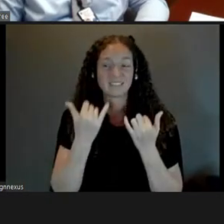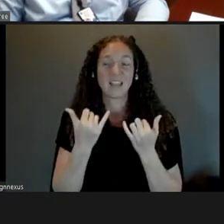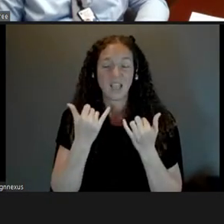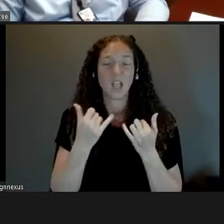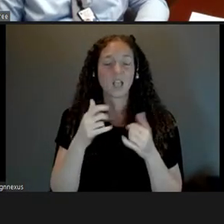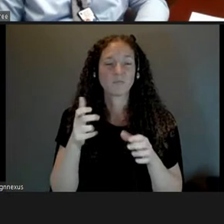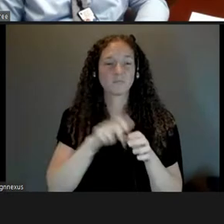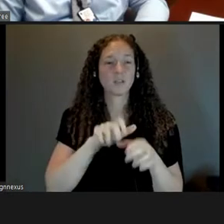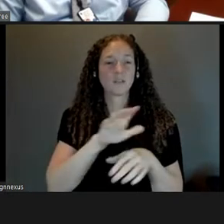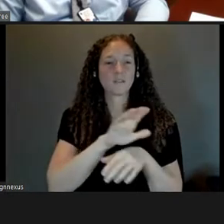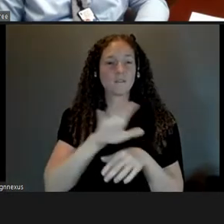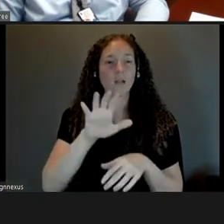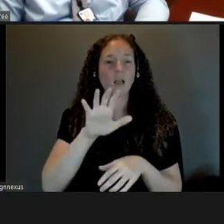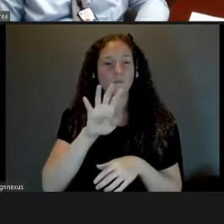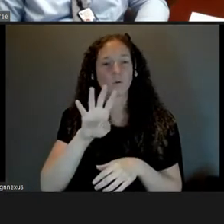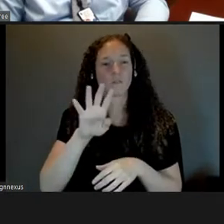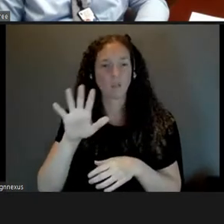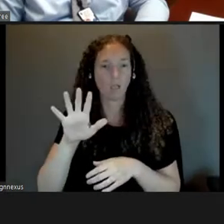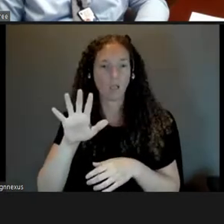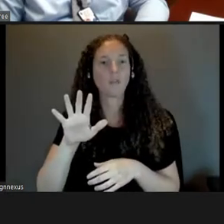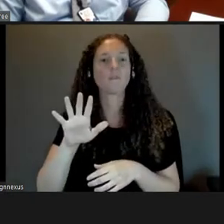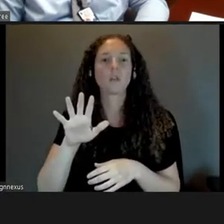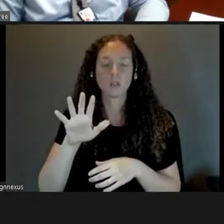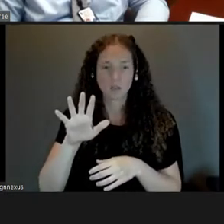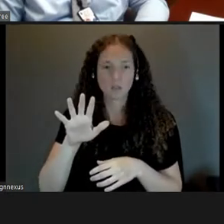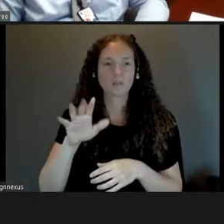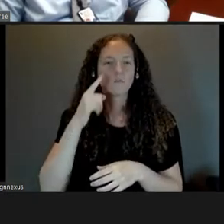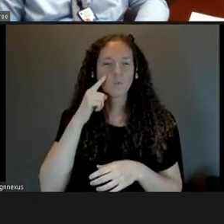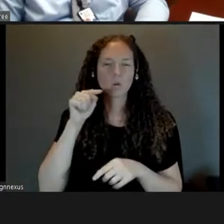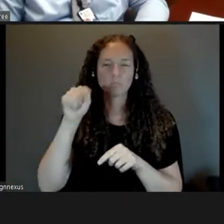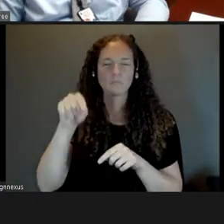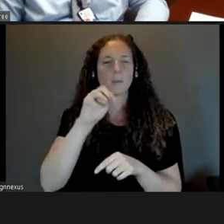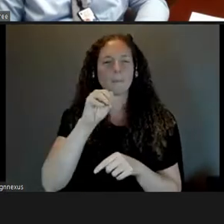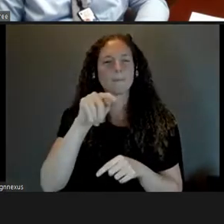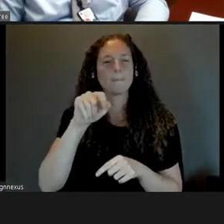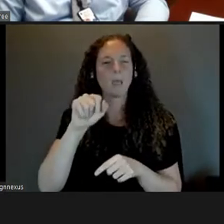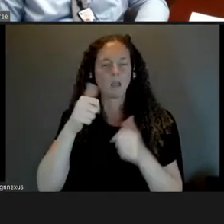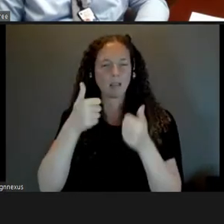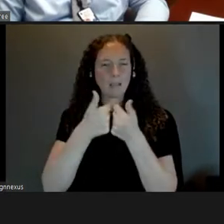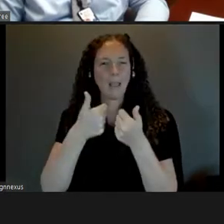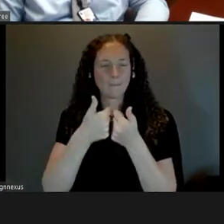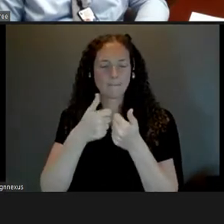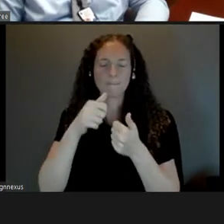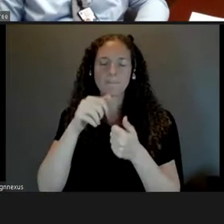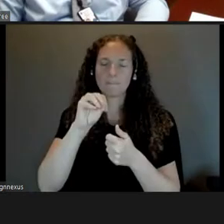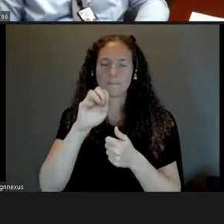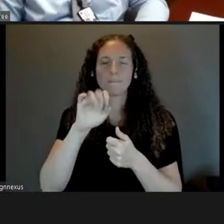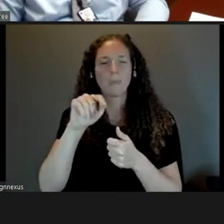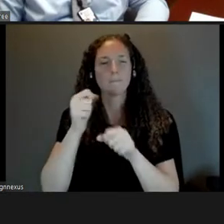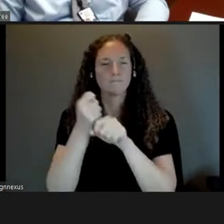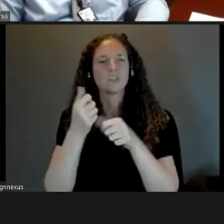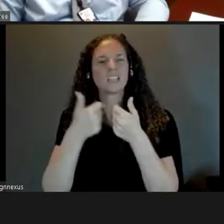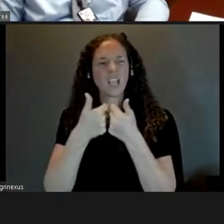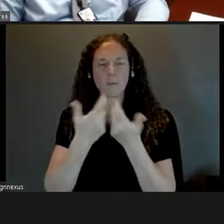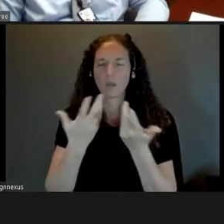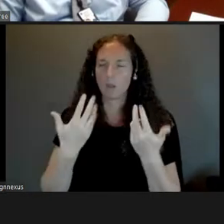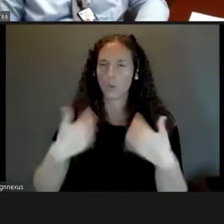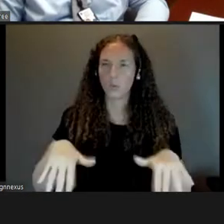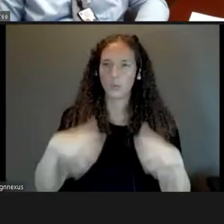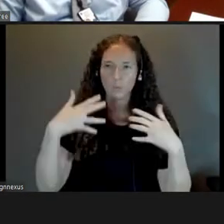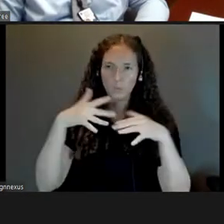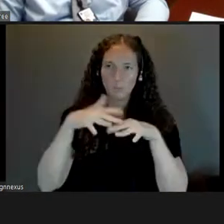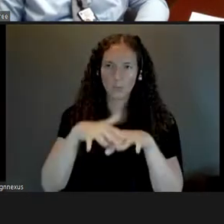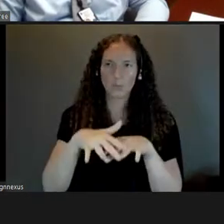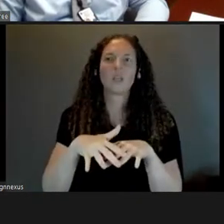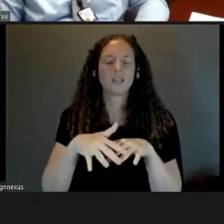It's a Met game night. Train was wall to wall, standing room only. And as such, I shudder to think with a